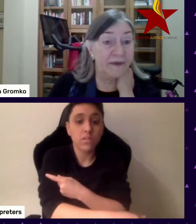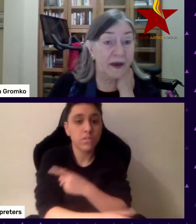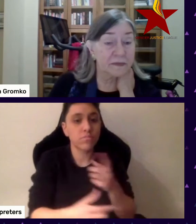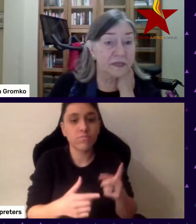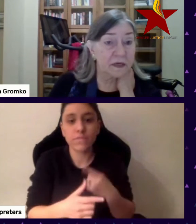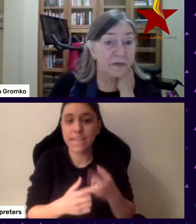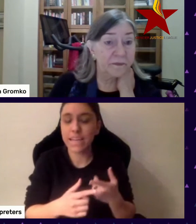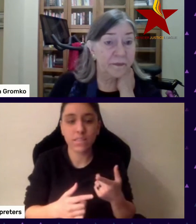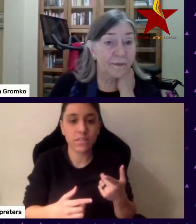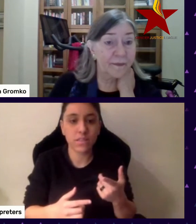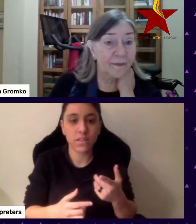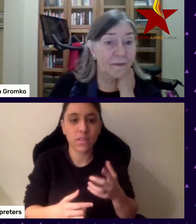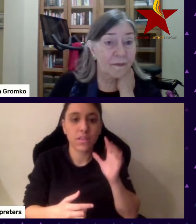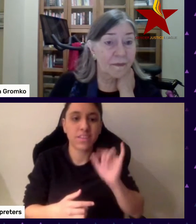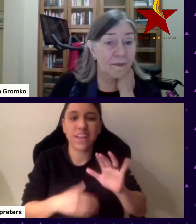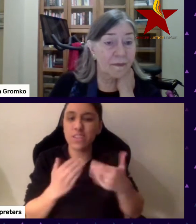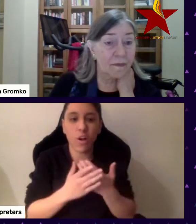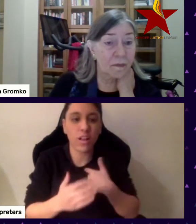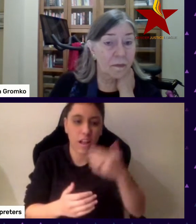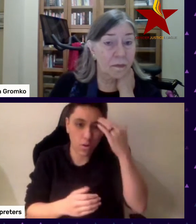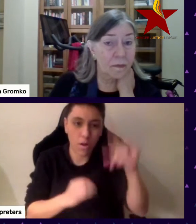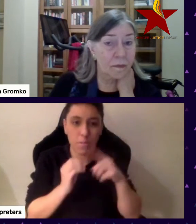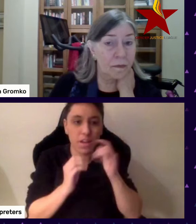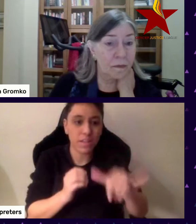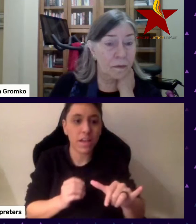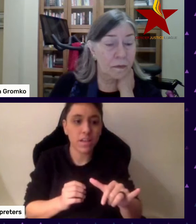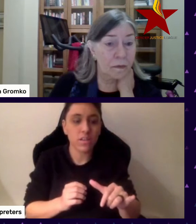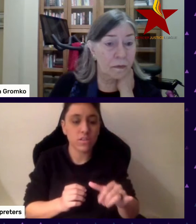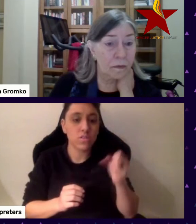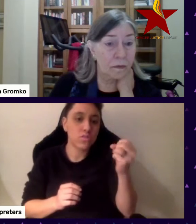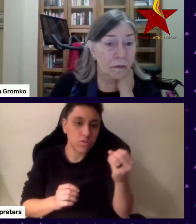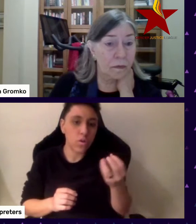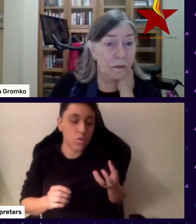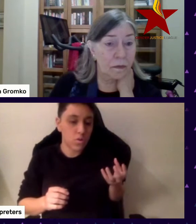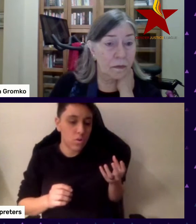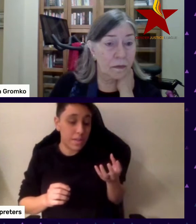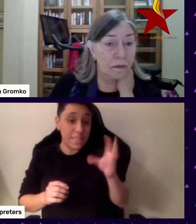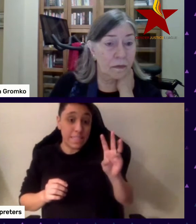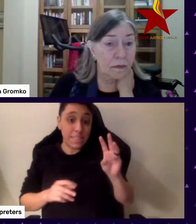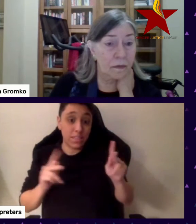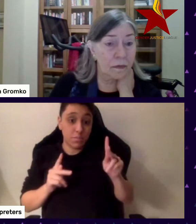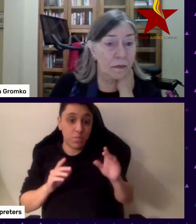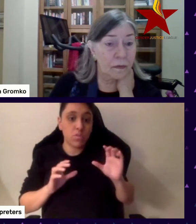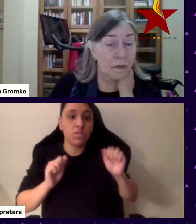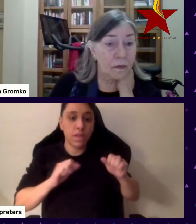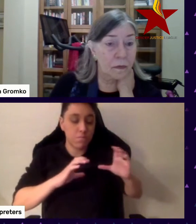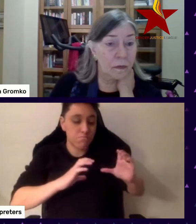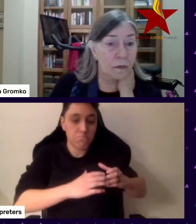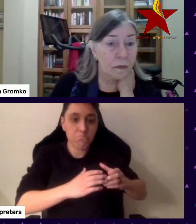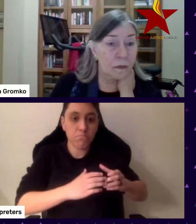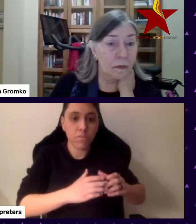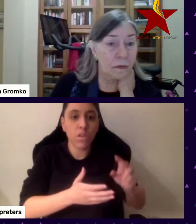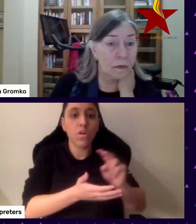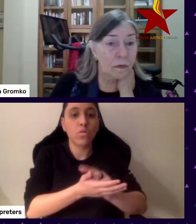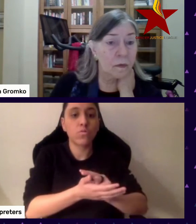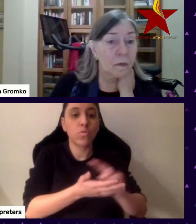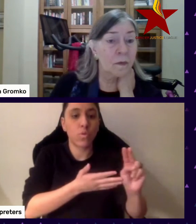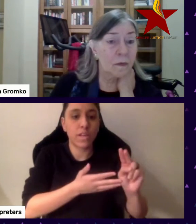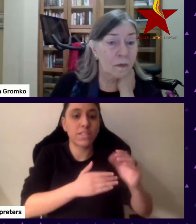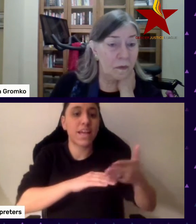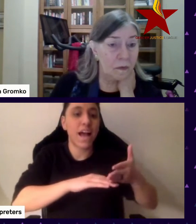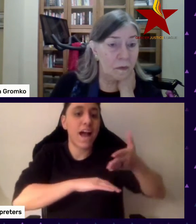I know about that. I'm sorry. Okay. Right. It's groups of 6, 2 weeks after vaccination. Yep. If you at 2 weeks after whatever vaccine you